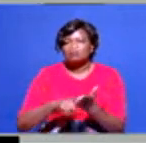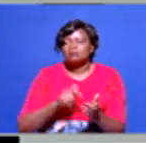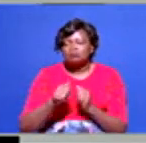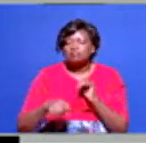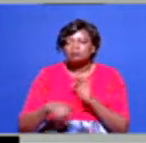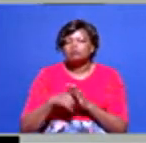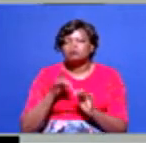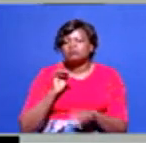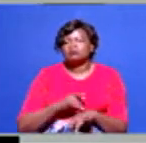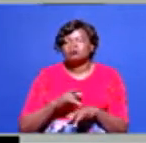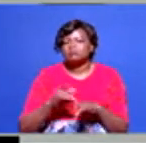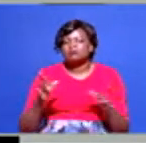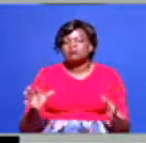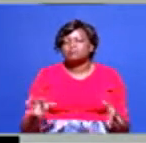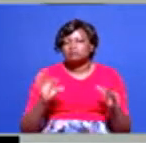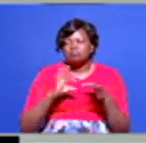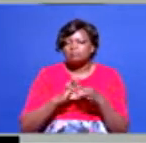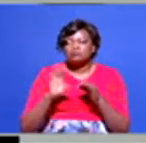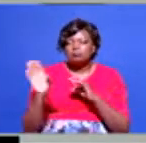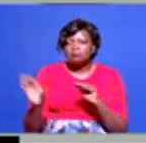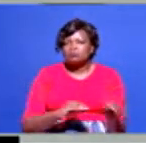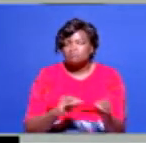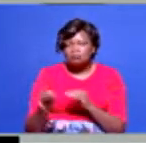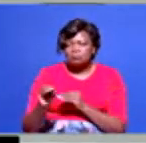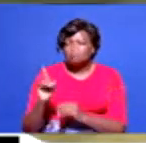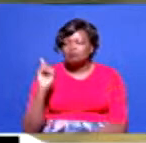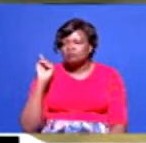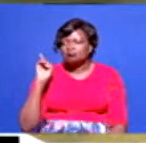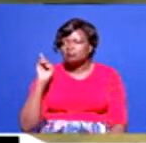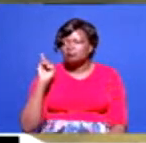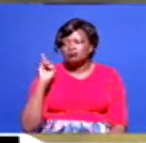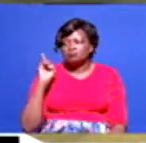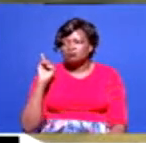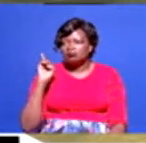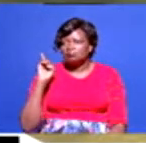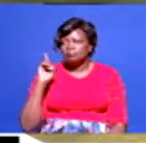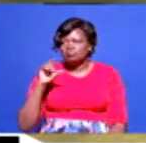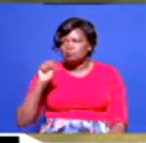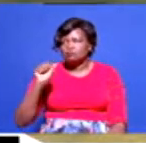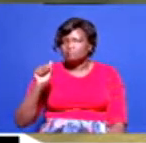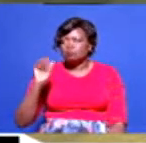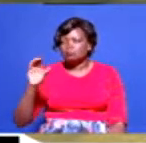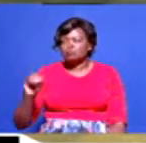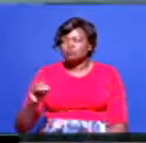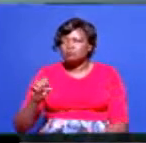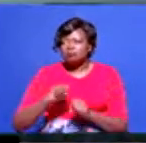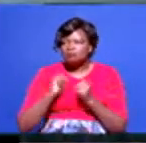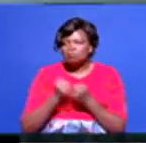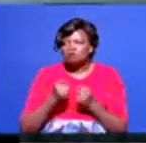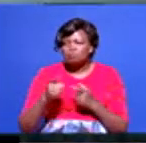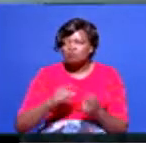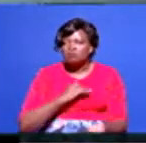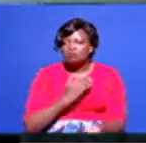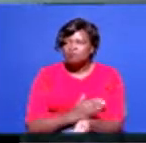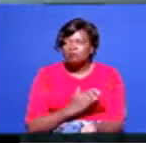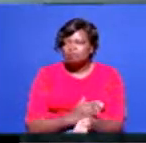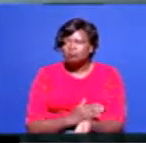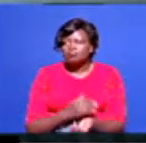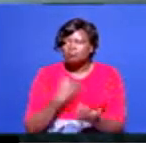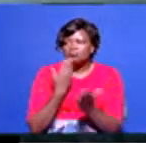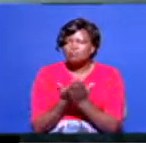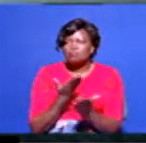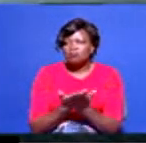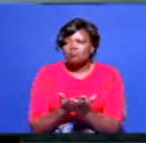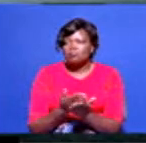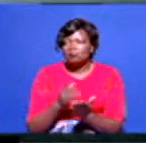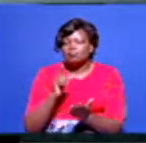the cooperative movement. The SACCO Society's regulatory authority, SASRA, is proposing a levy order